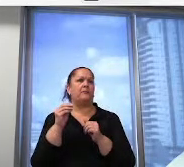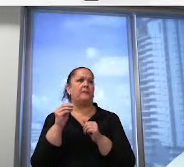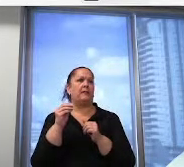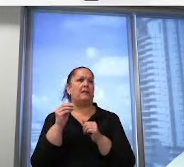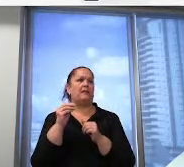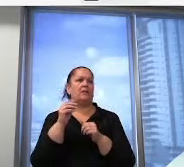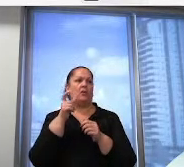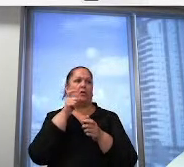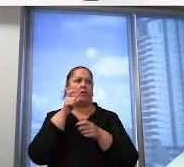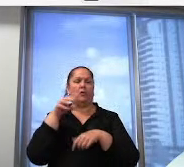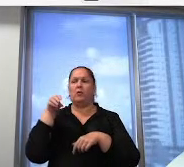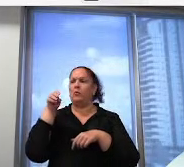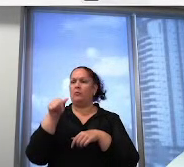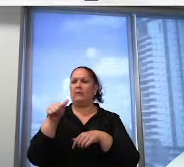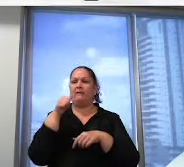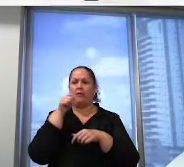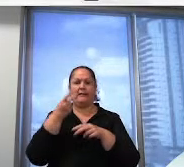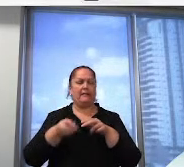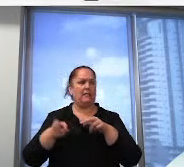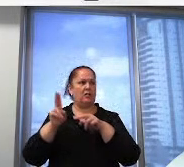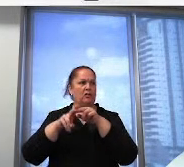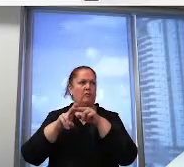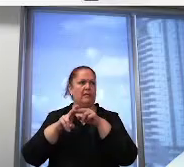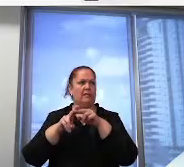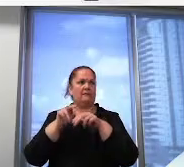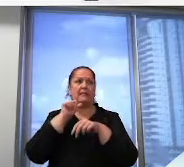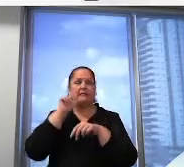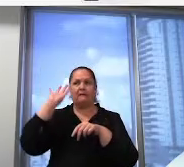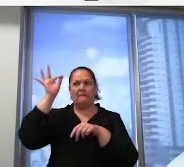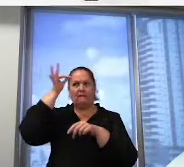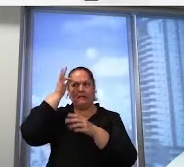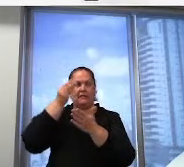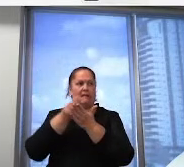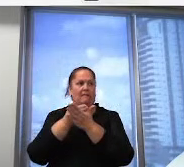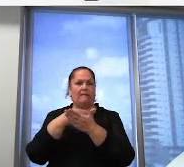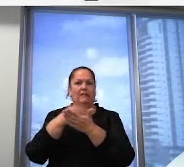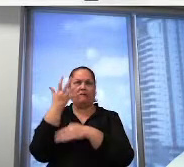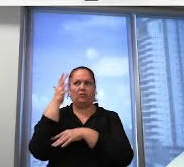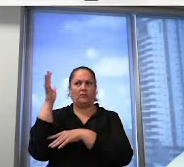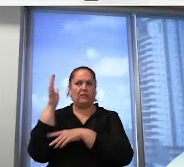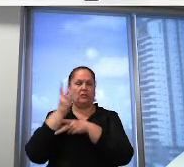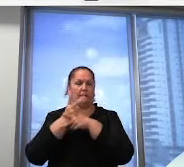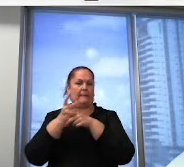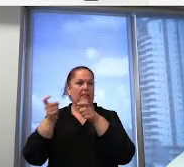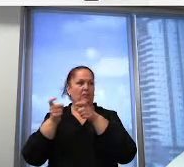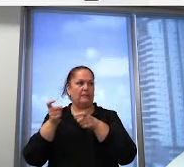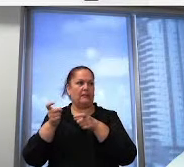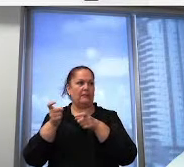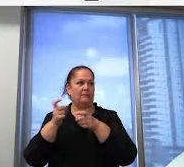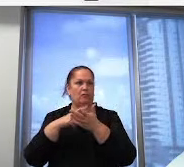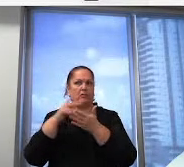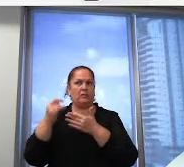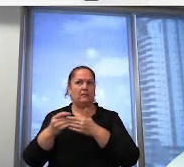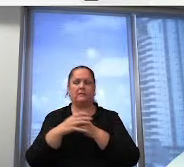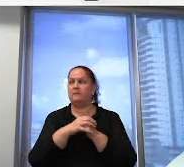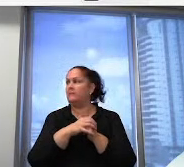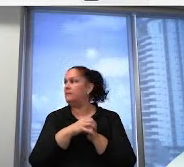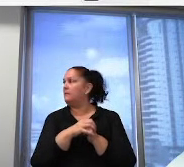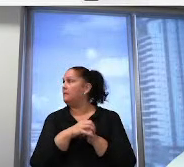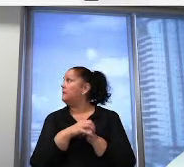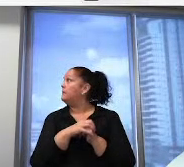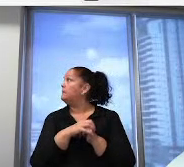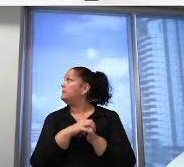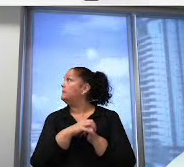Okay, and who would pay for any increase of non-federal funded vegetation management